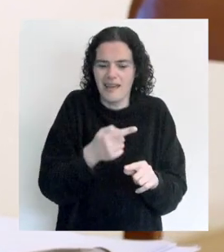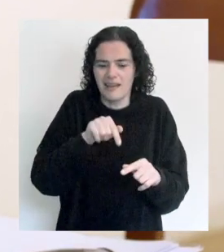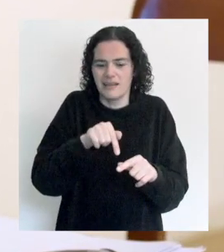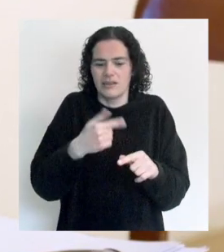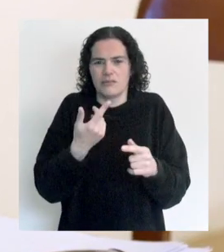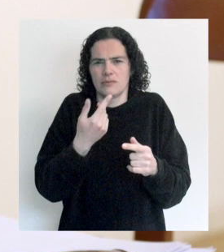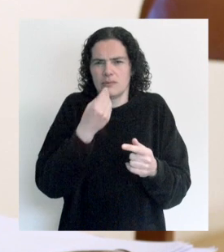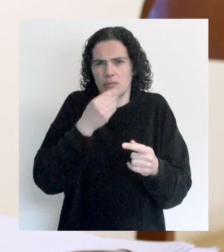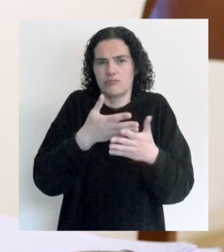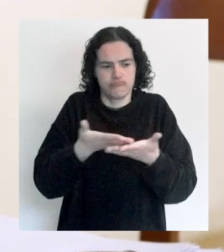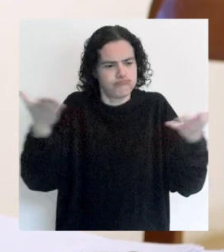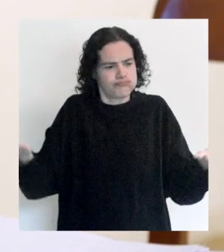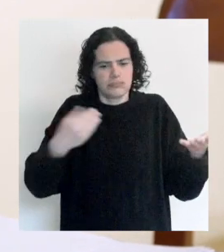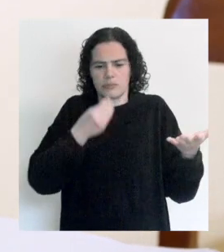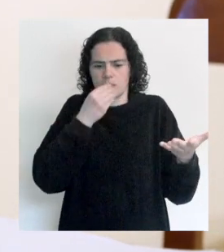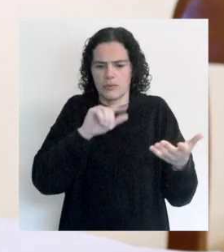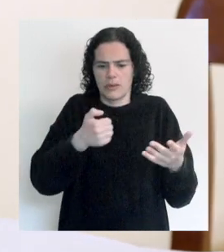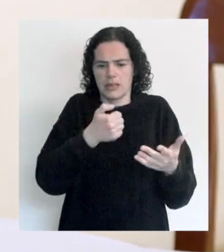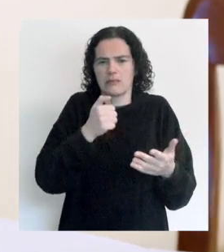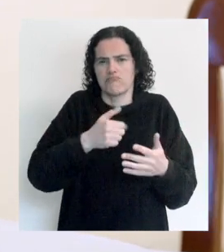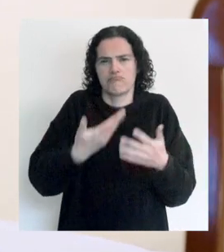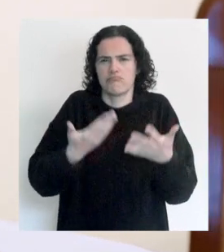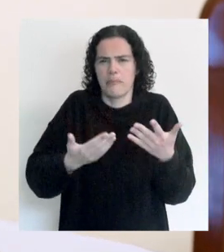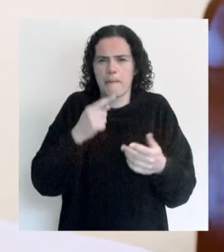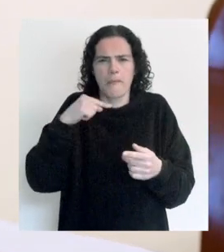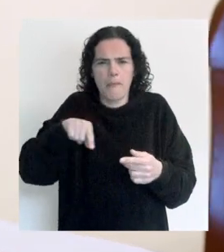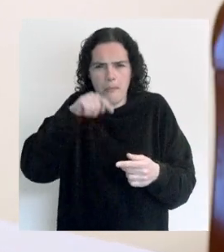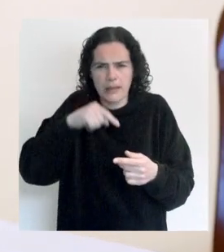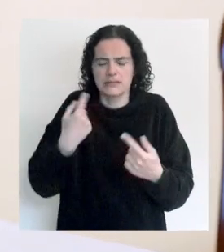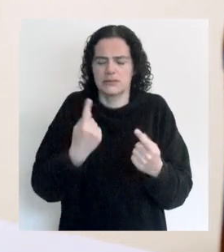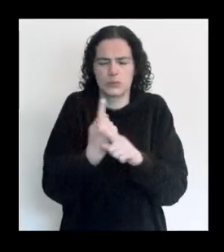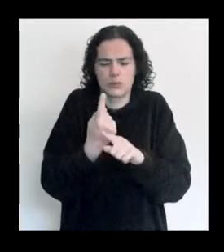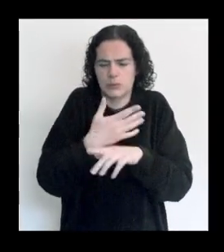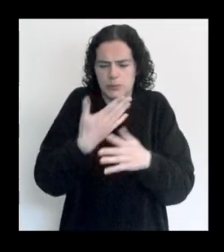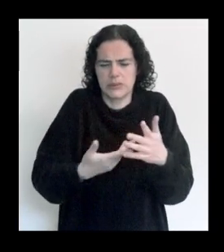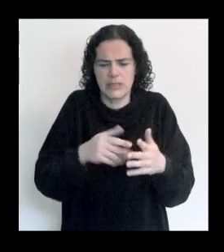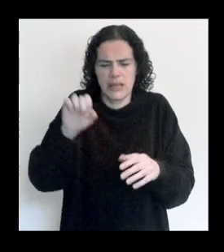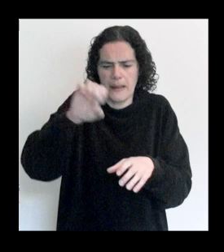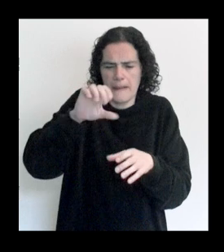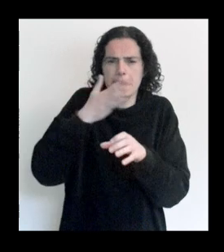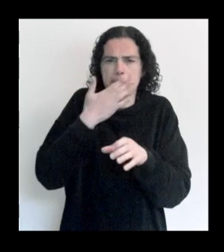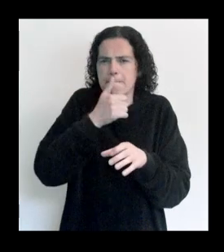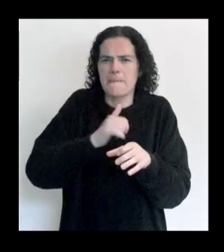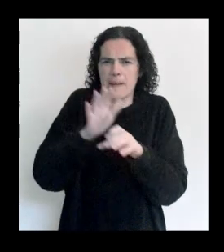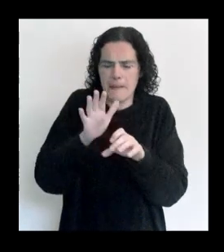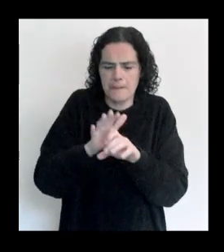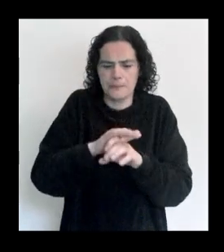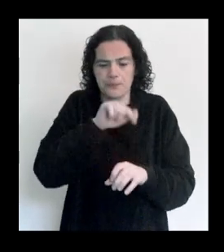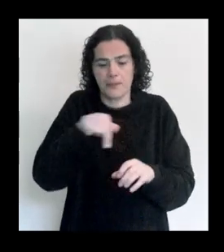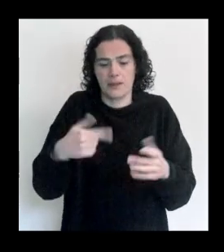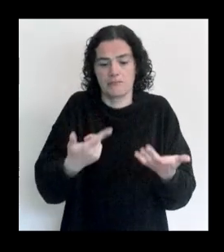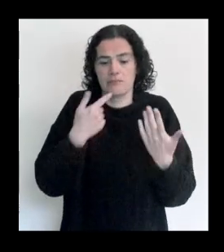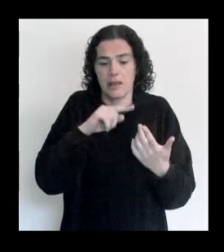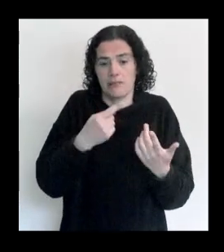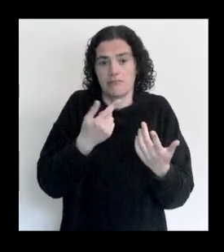bringing in enormous food supplies, like 5 kilograms of noodles and 5 liters of mustard or ketchup. And these big quantities of